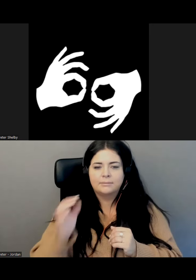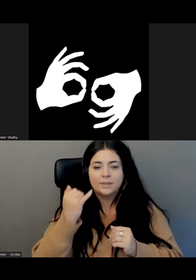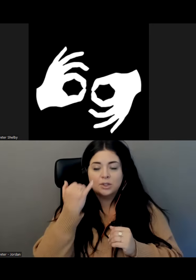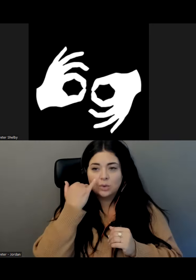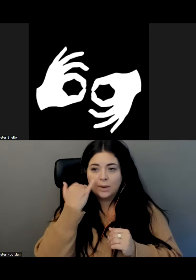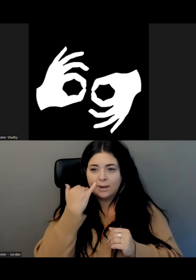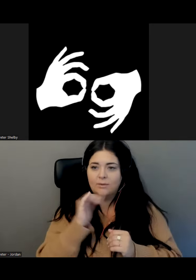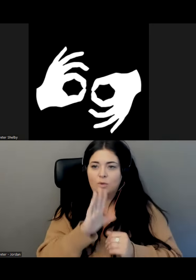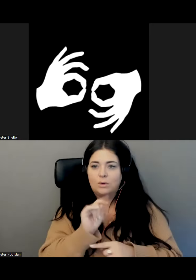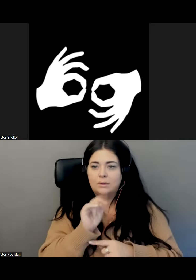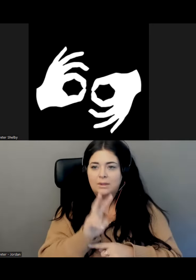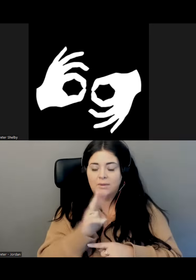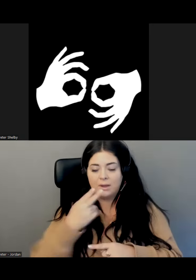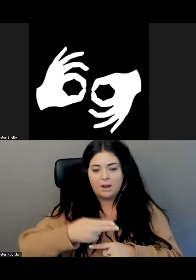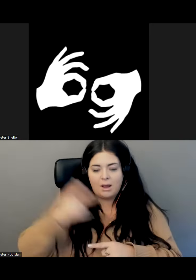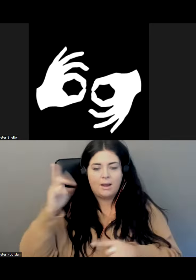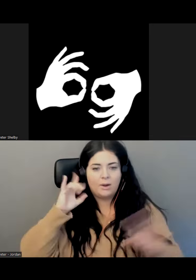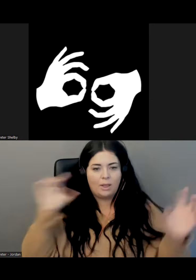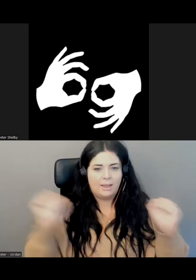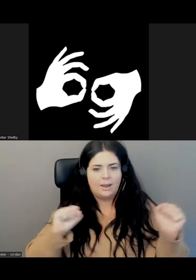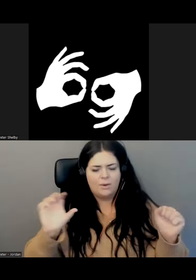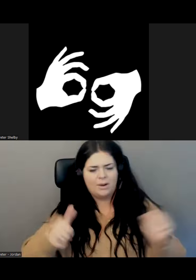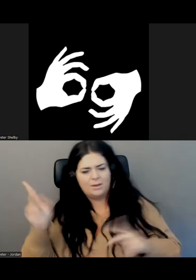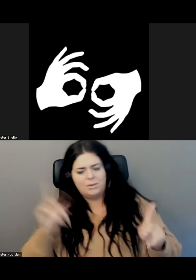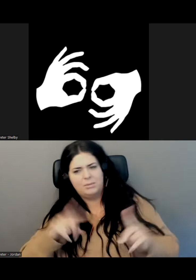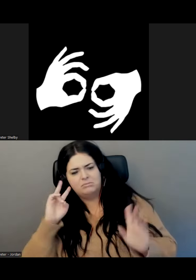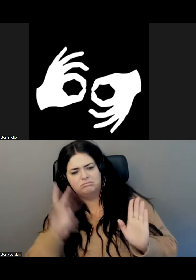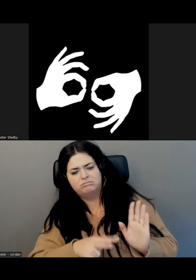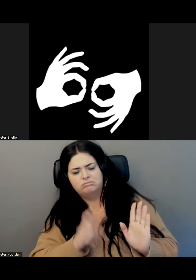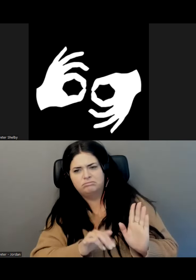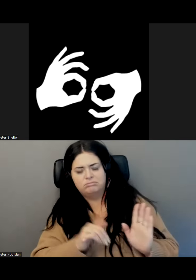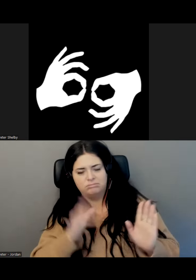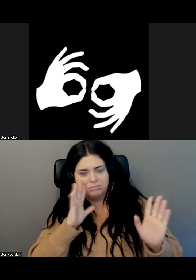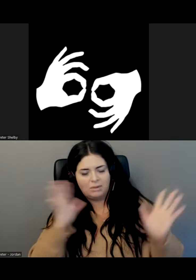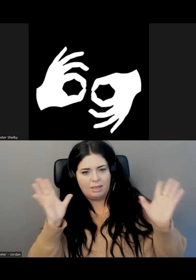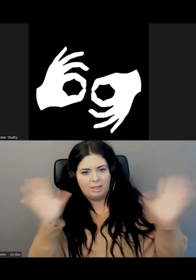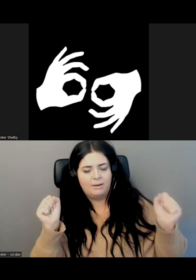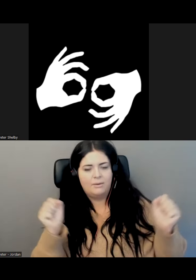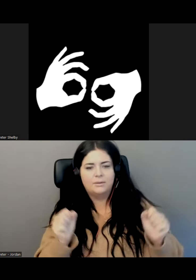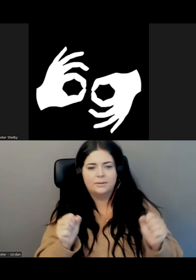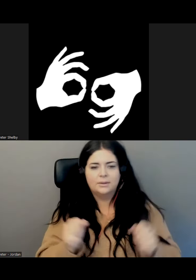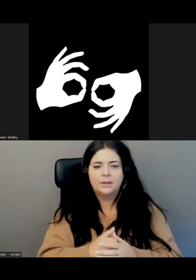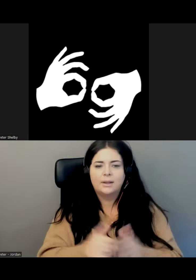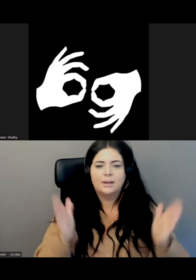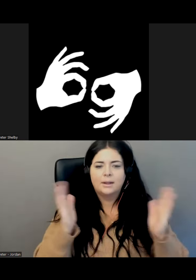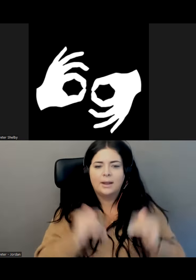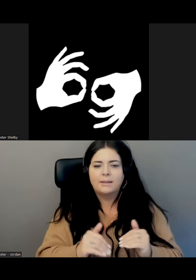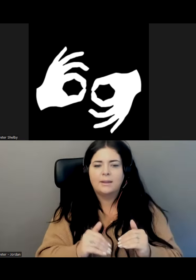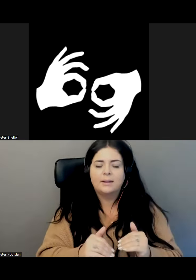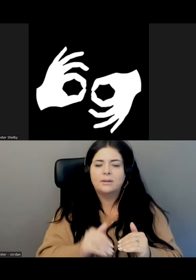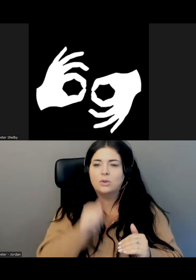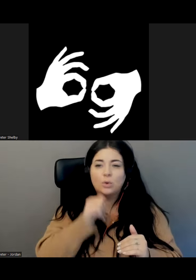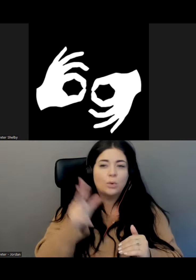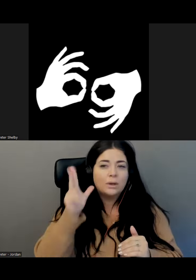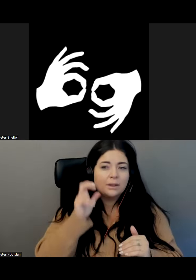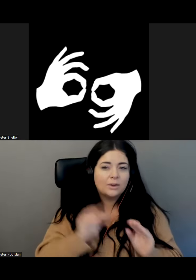them, it's also a sign of decreased hearing. And lastly, mishearing or responding inappropriately in